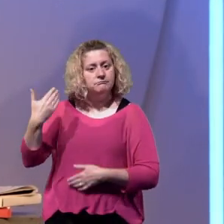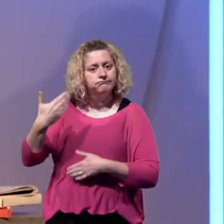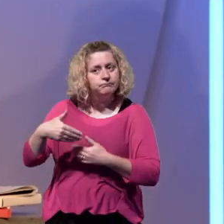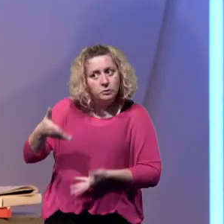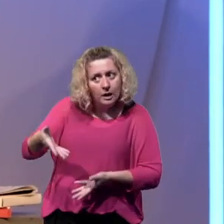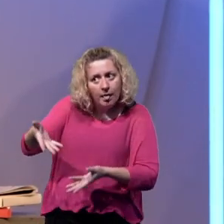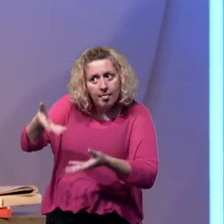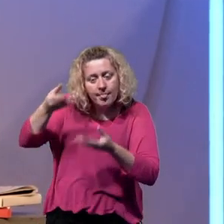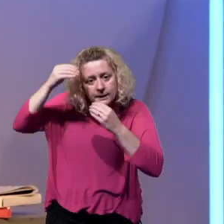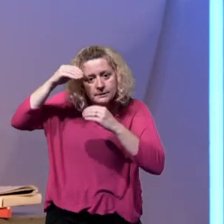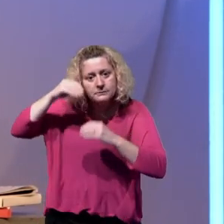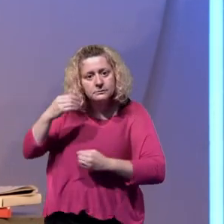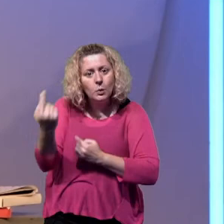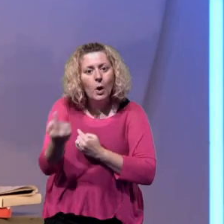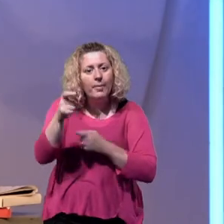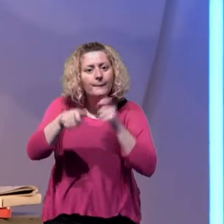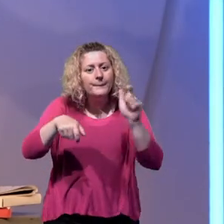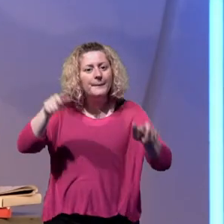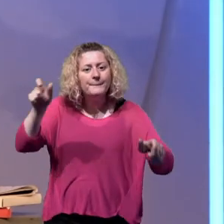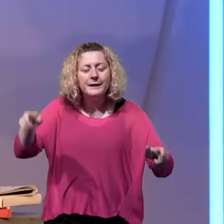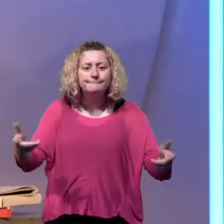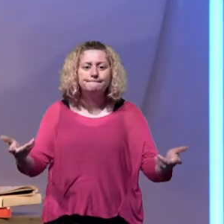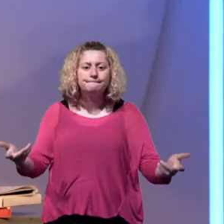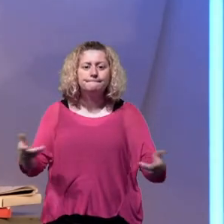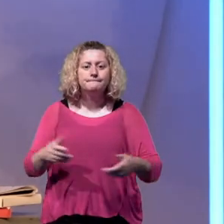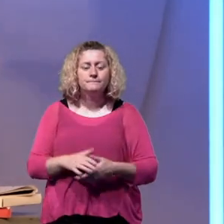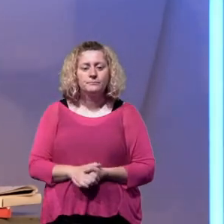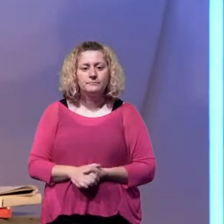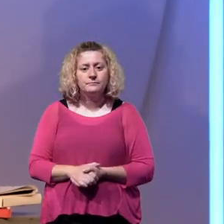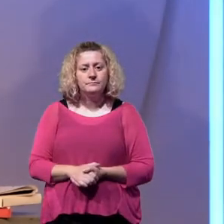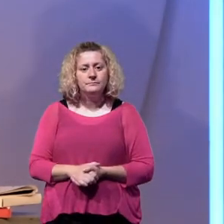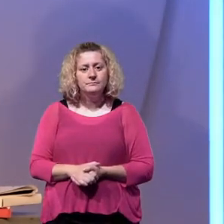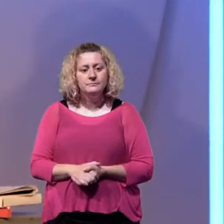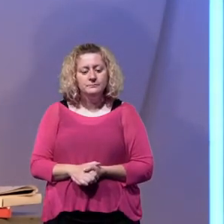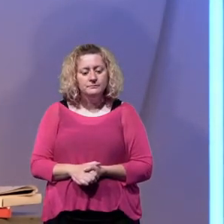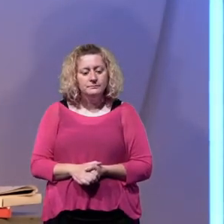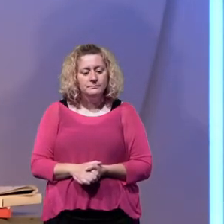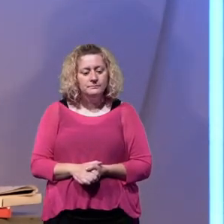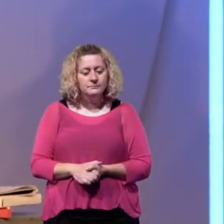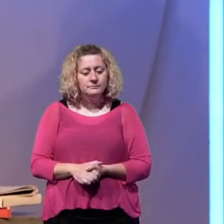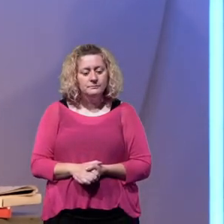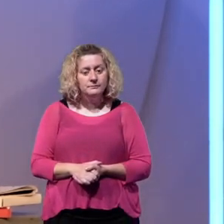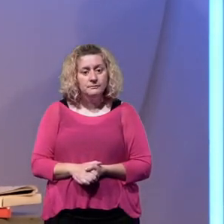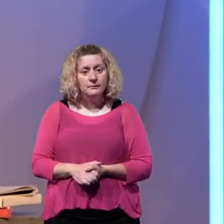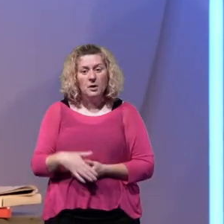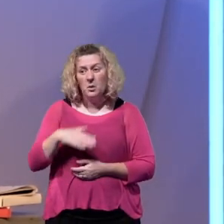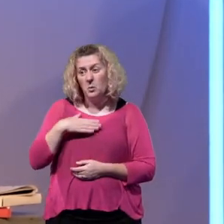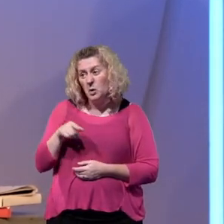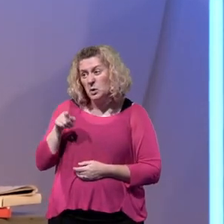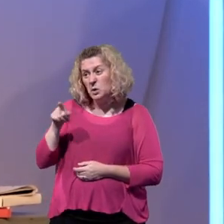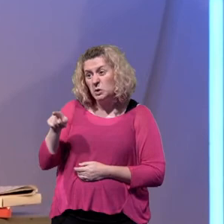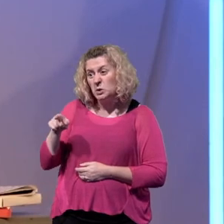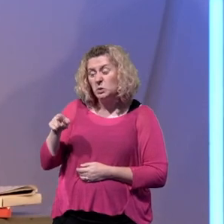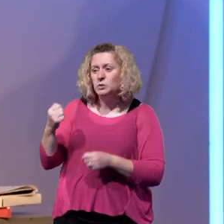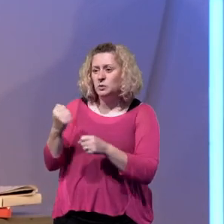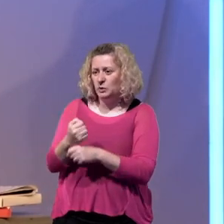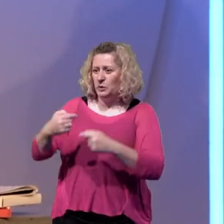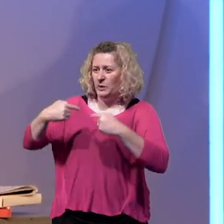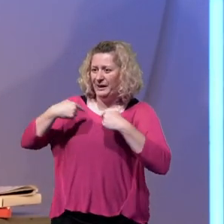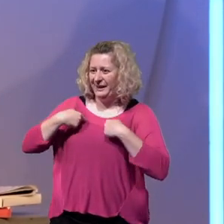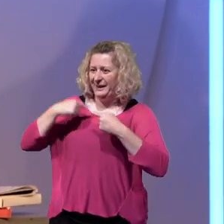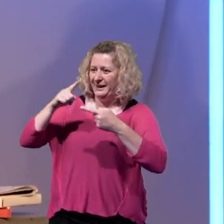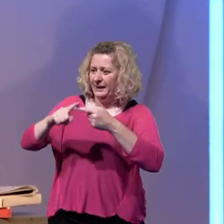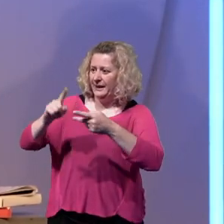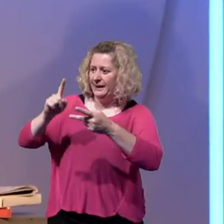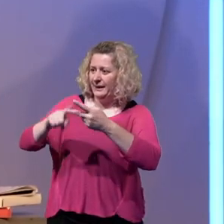we've got to be listeners. You know, they say, "We want you to do whatever we ask." He's just done a study day on his own death, but it's their agenda.